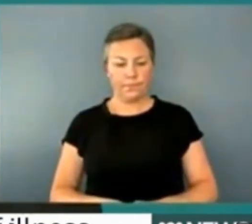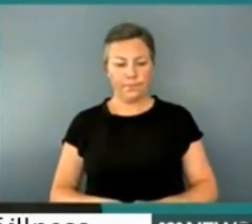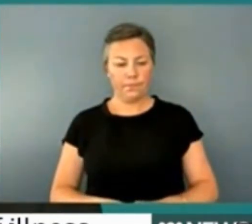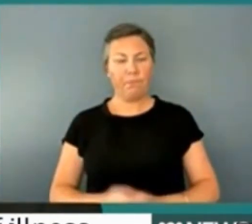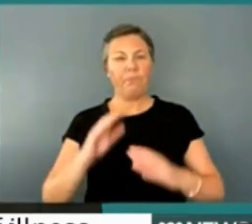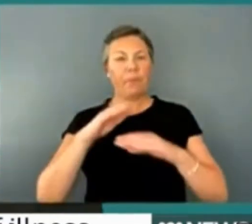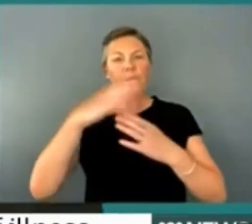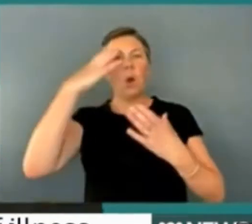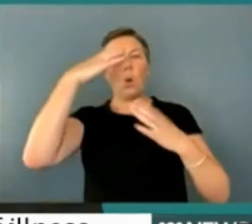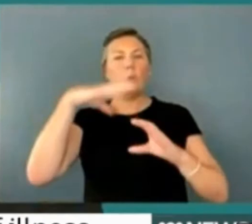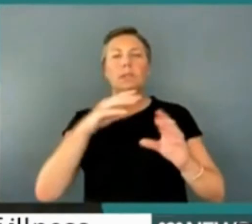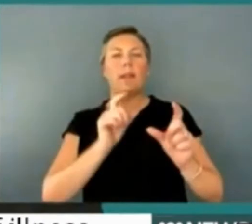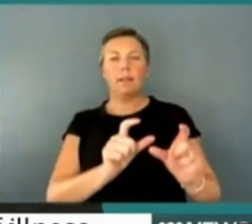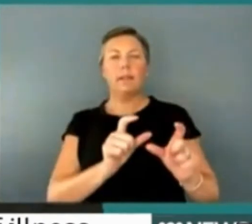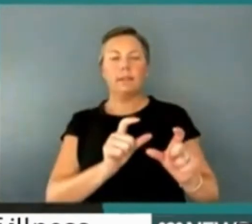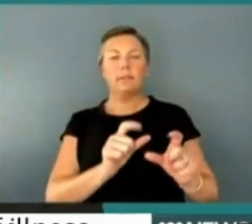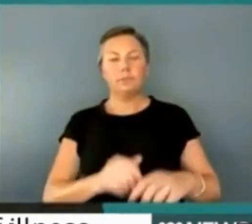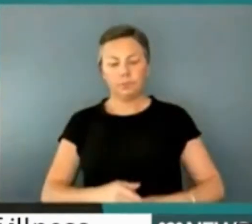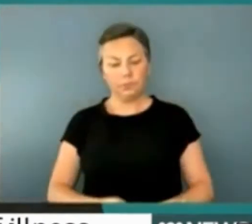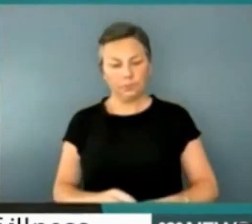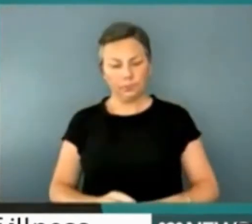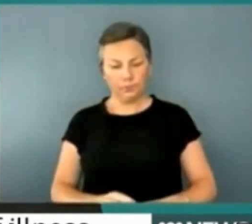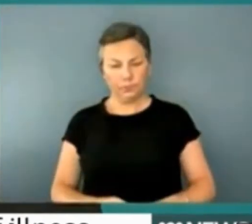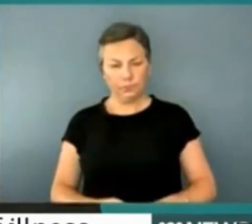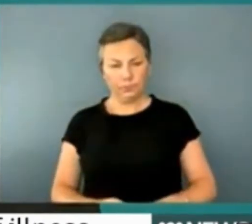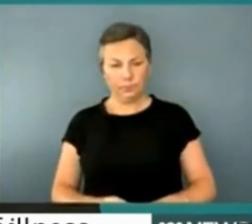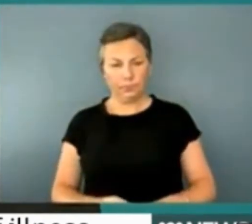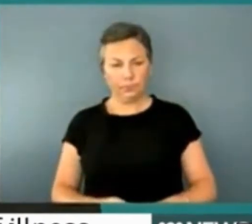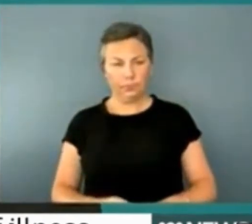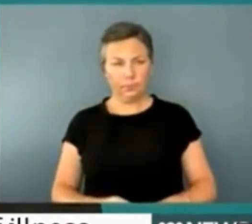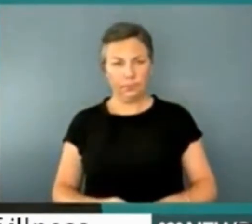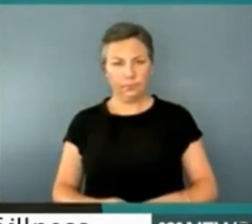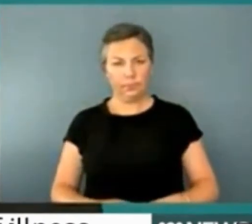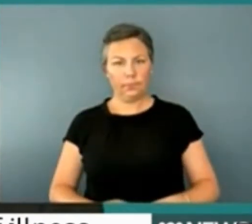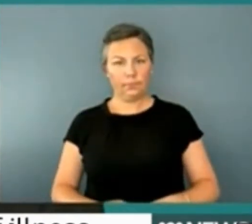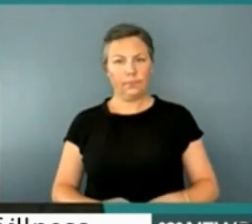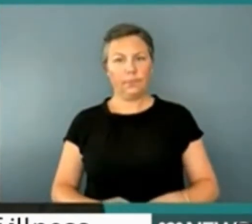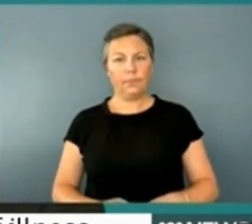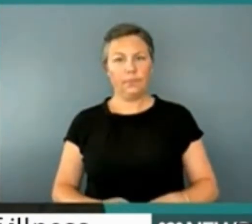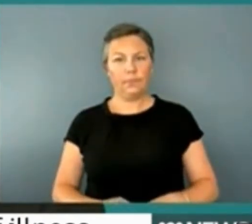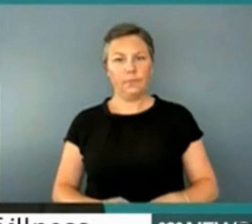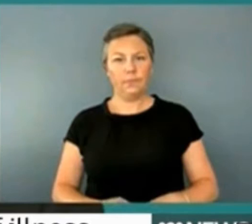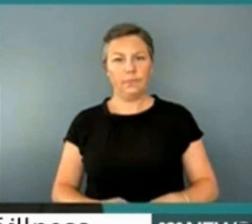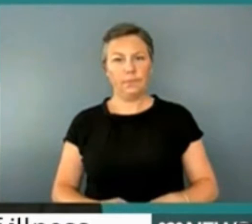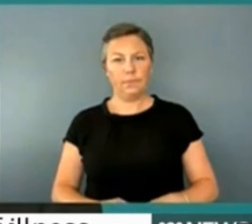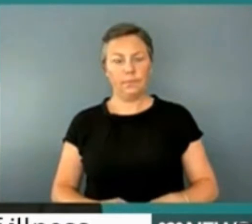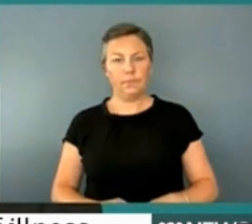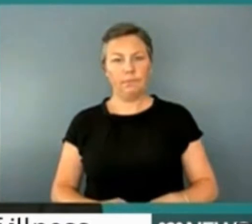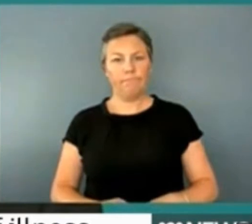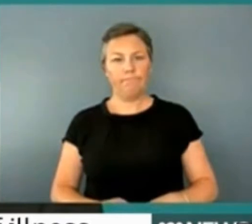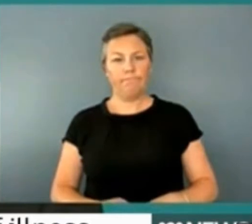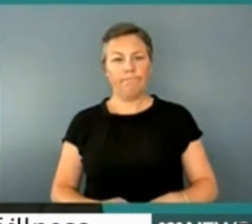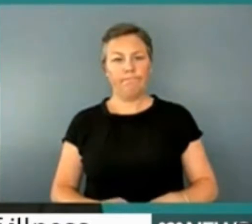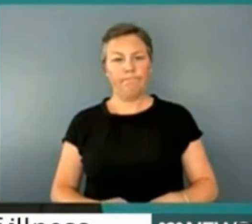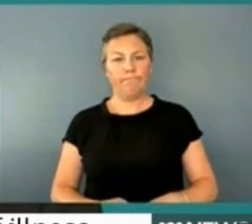we're seeing, can you explain exactly what is taking time? Are we waiting on certain data? What is the process there